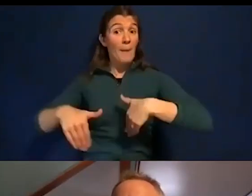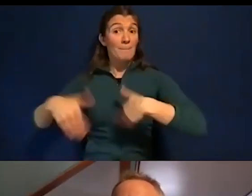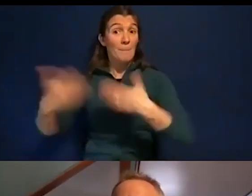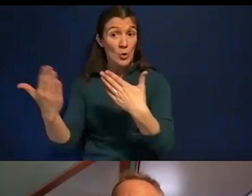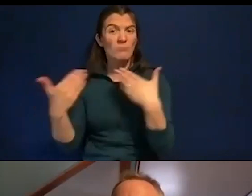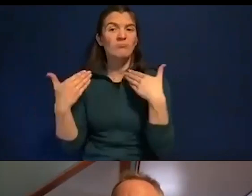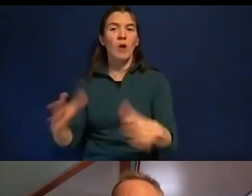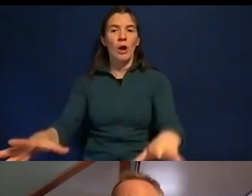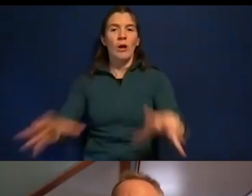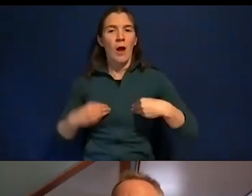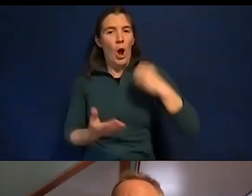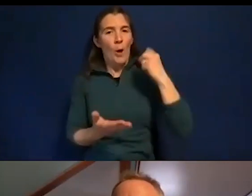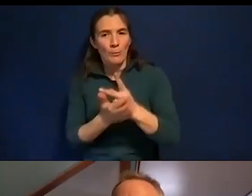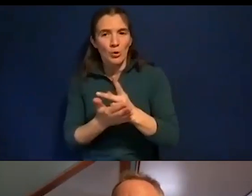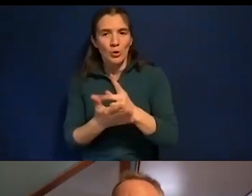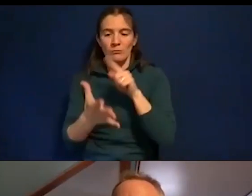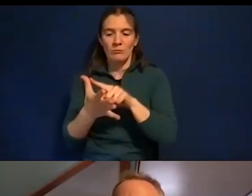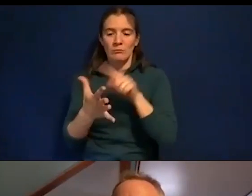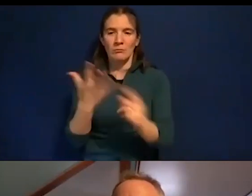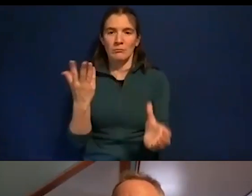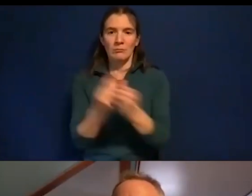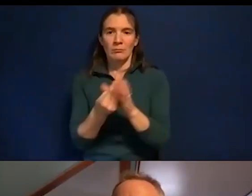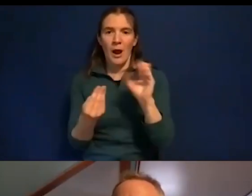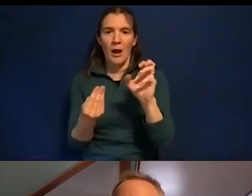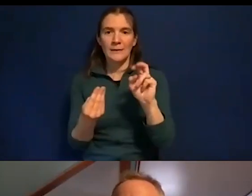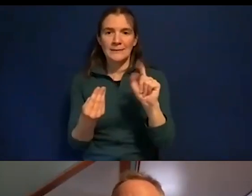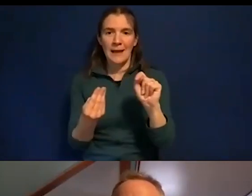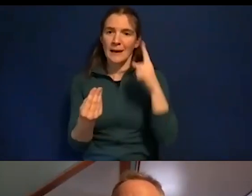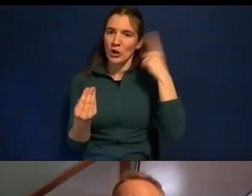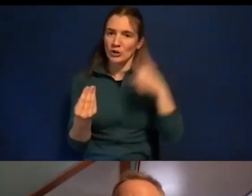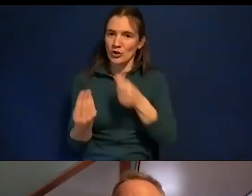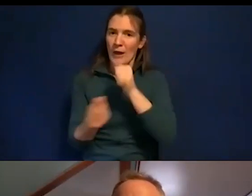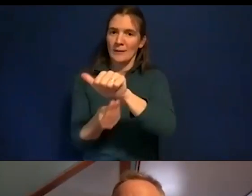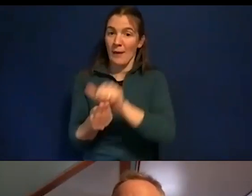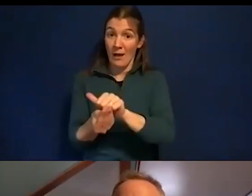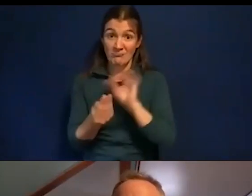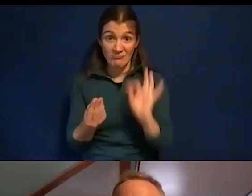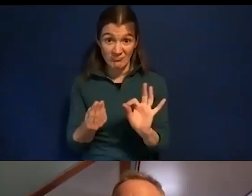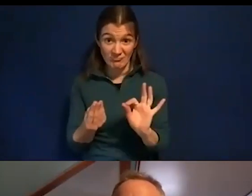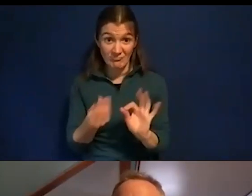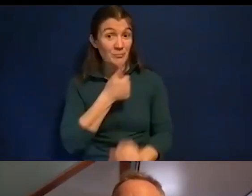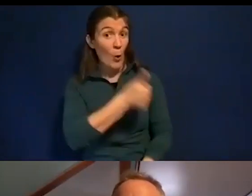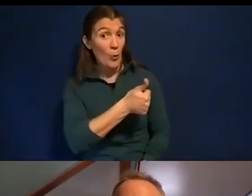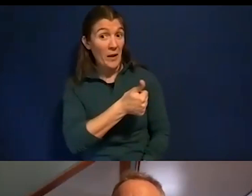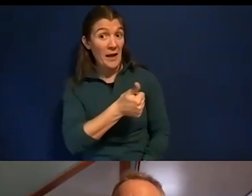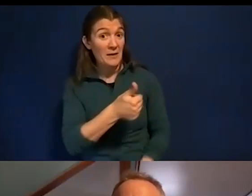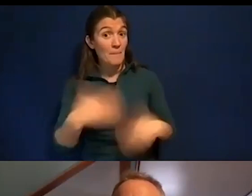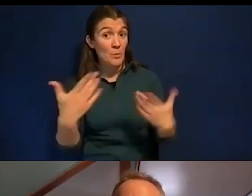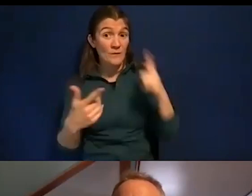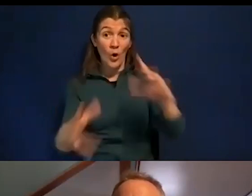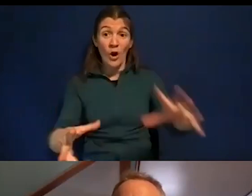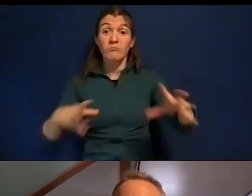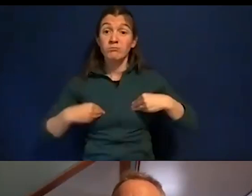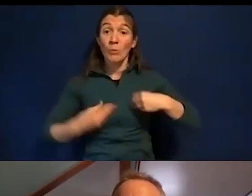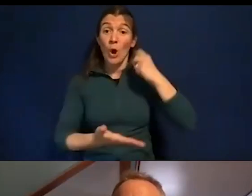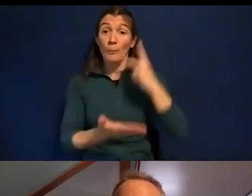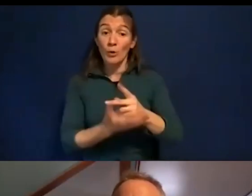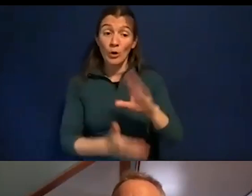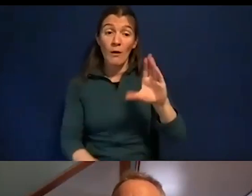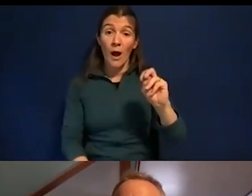to approve the consent agenda as presented. Thank you, Ian. Ian has made a motion to approve the consent